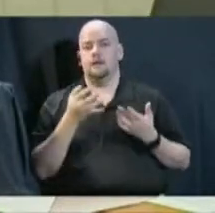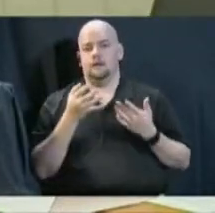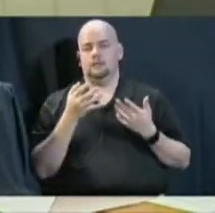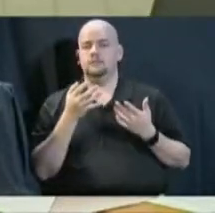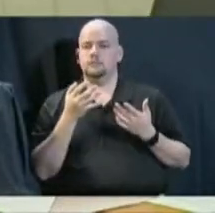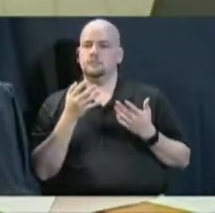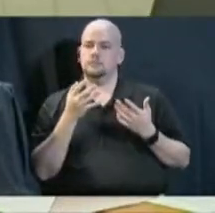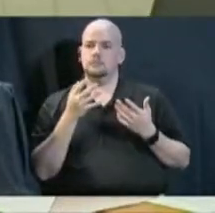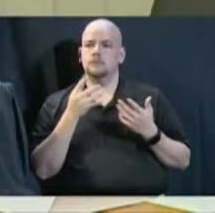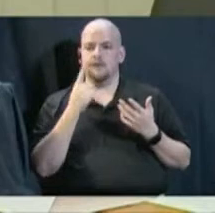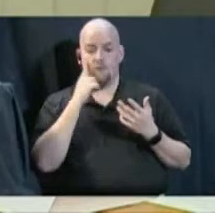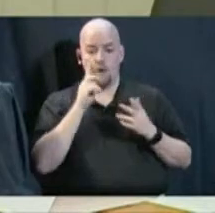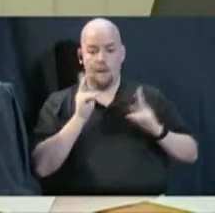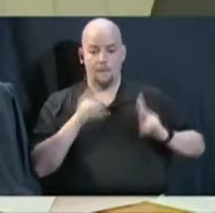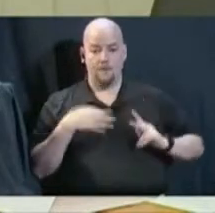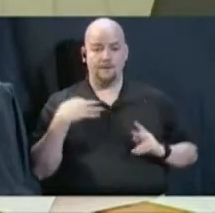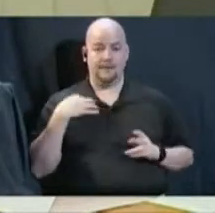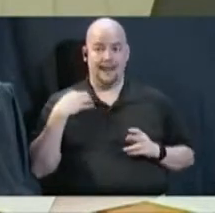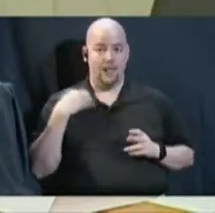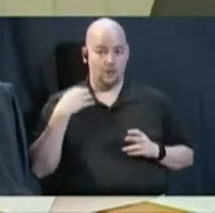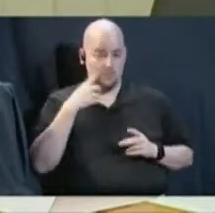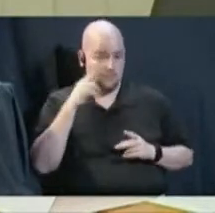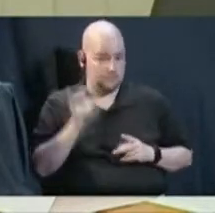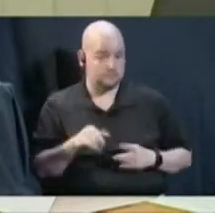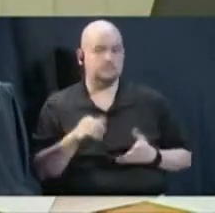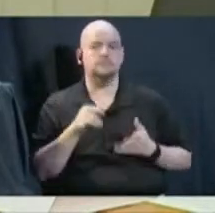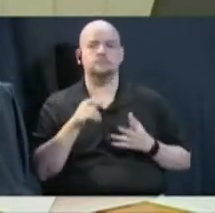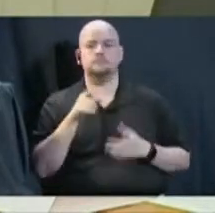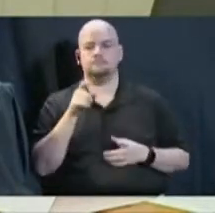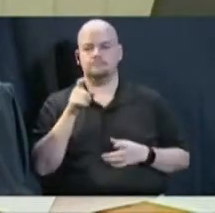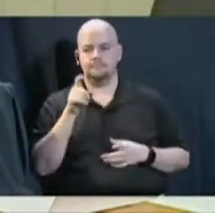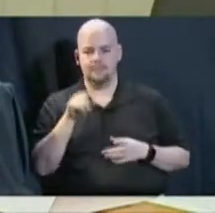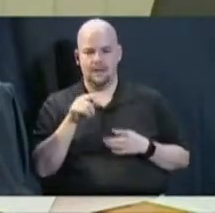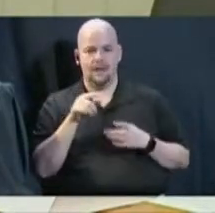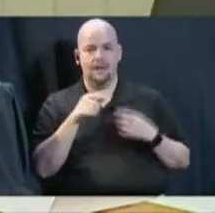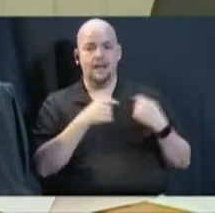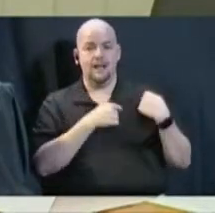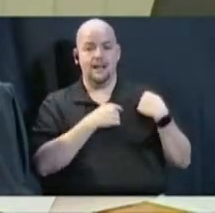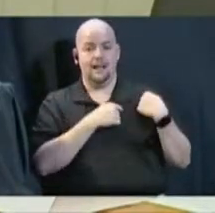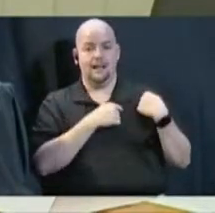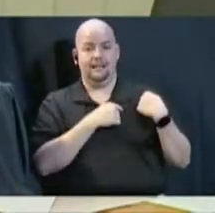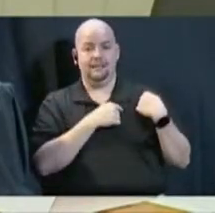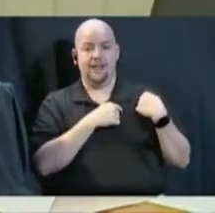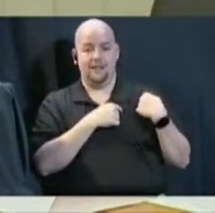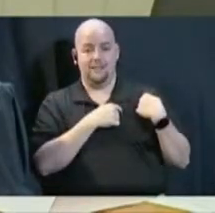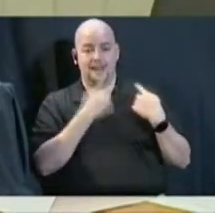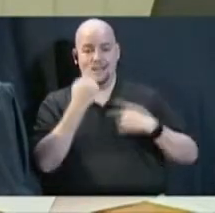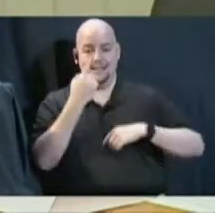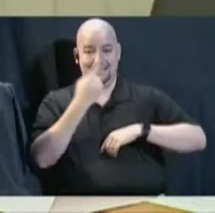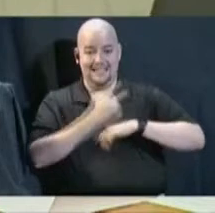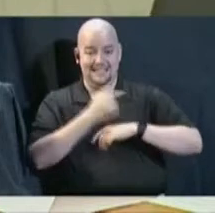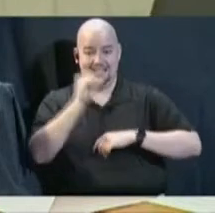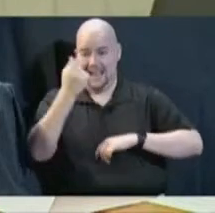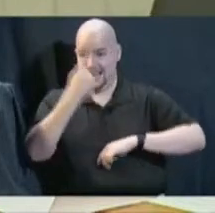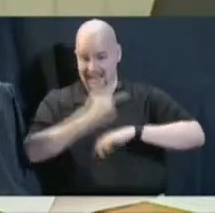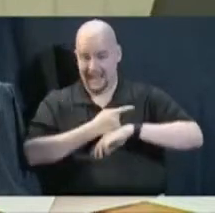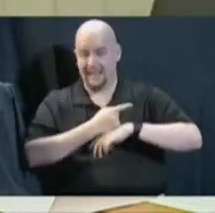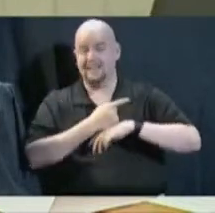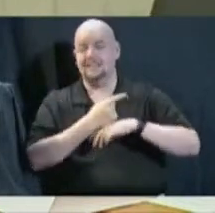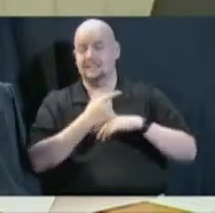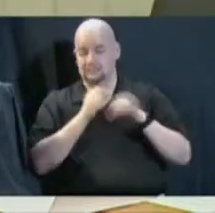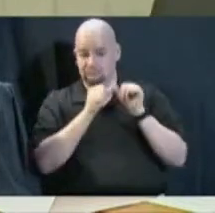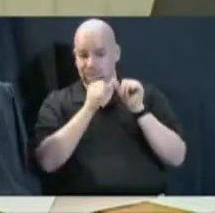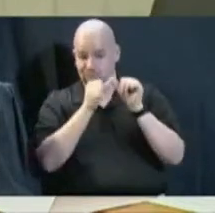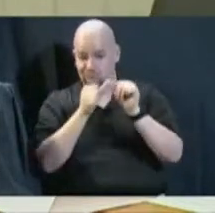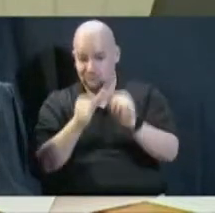able to be a candidate for it, you need to be within 10 days of symptom onset. And if you're sick enough to be